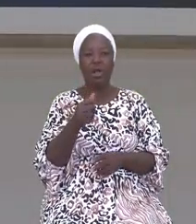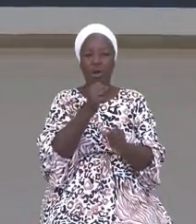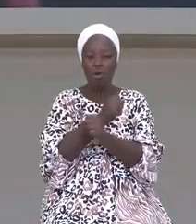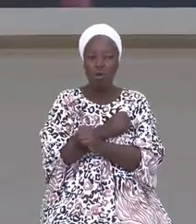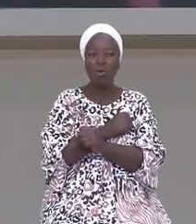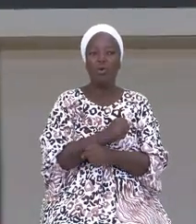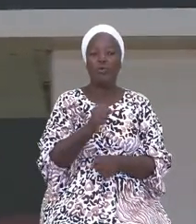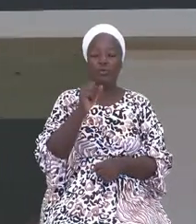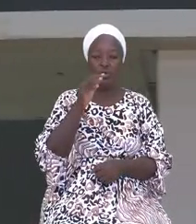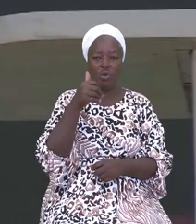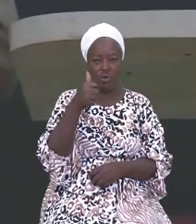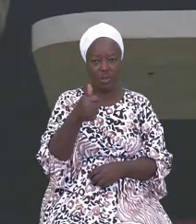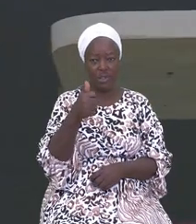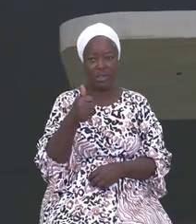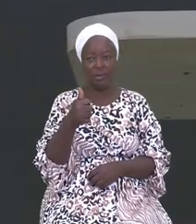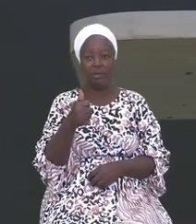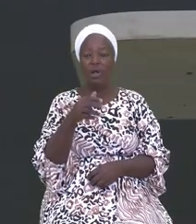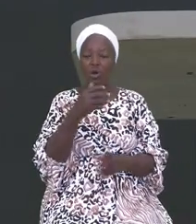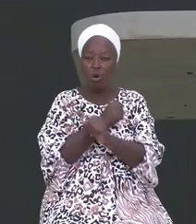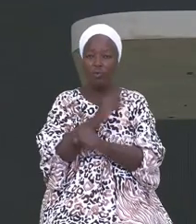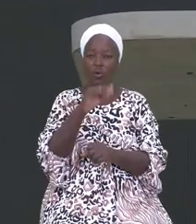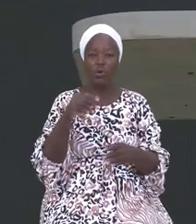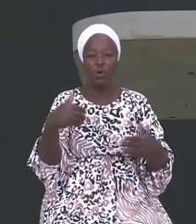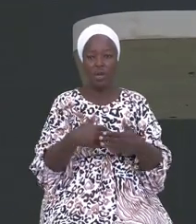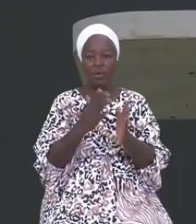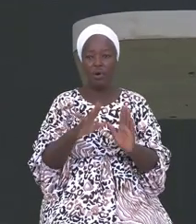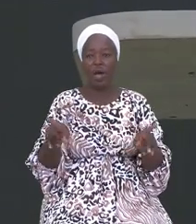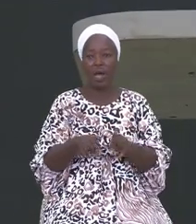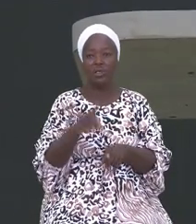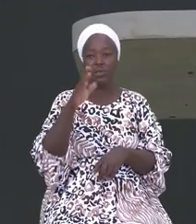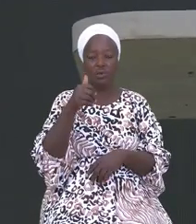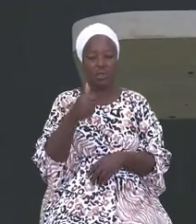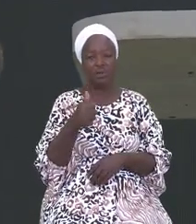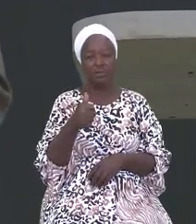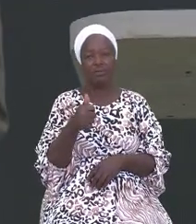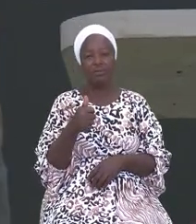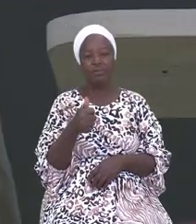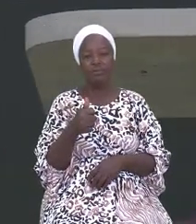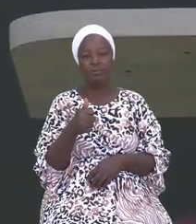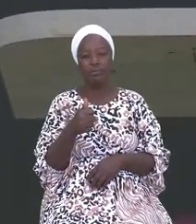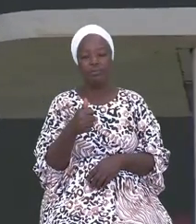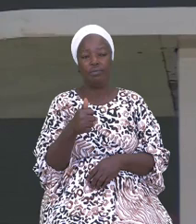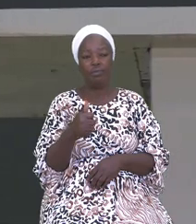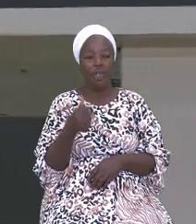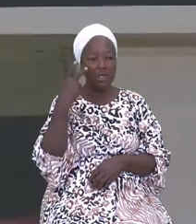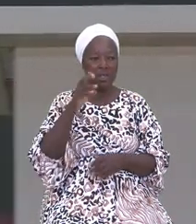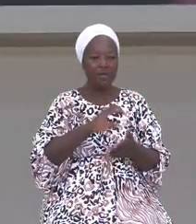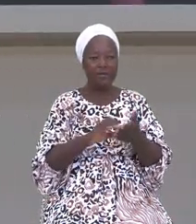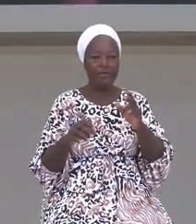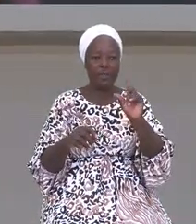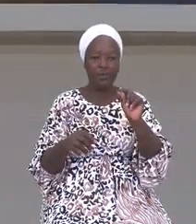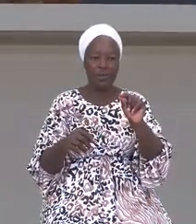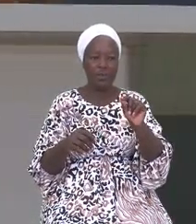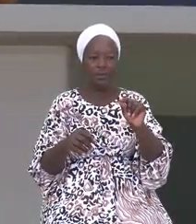neighbor as thyself. Love thy neighbor as thyself. Look at verse 20. In verse